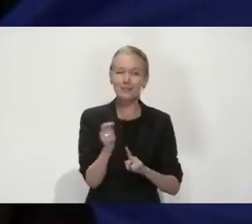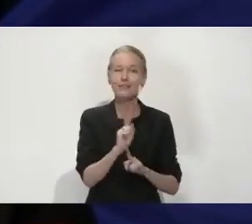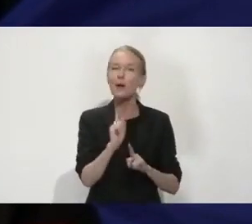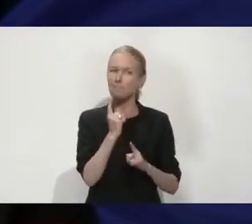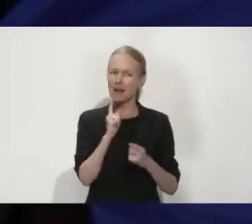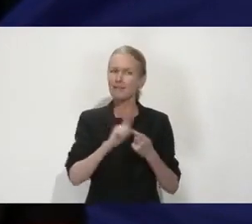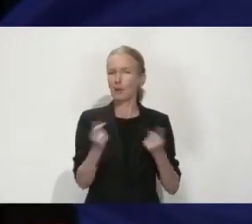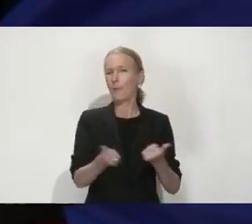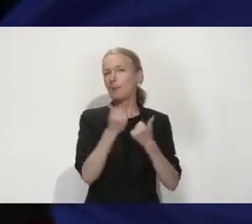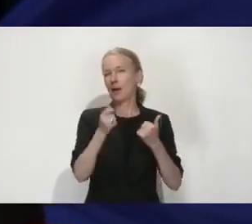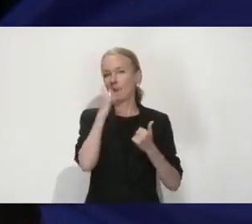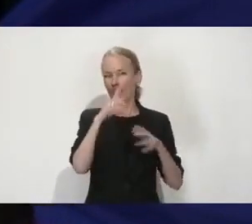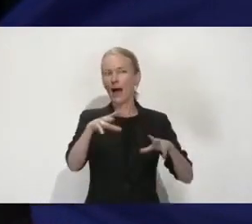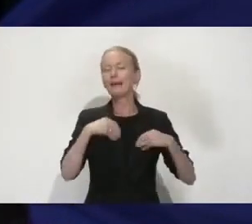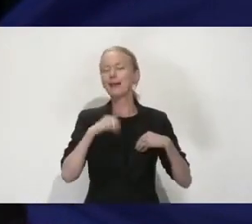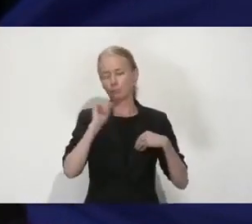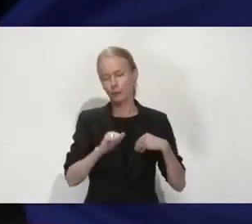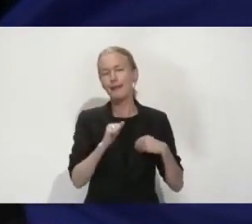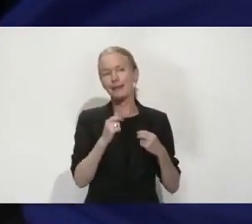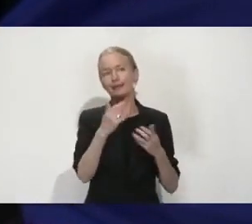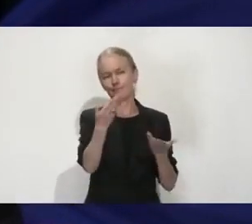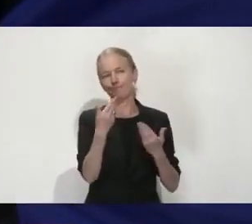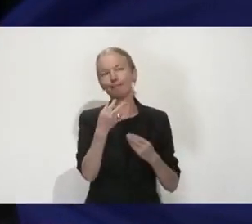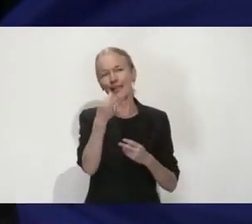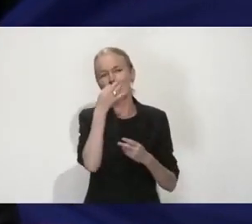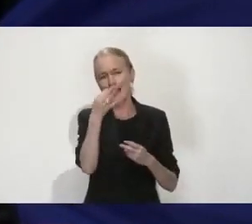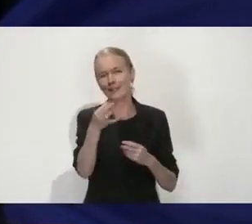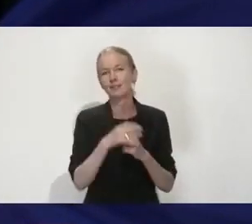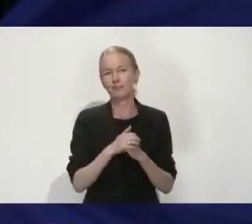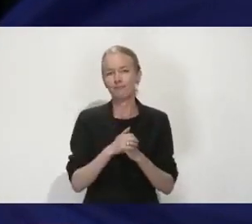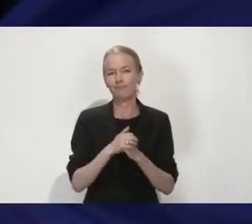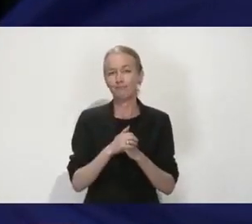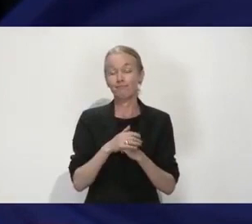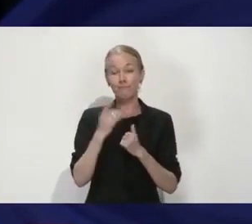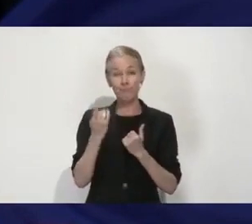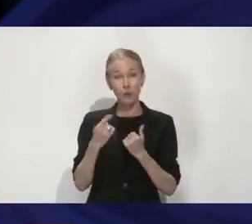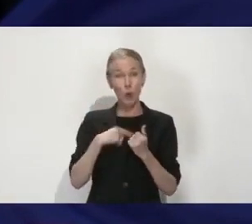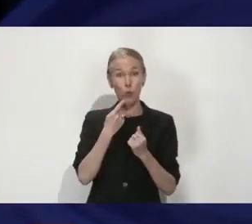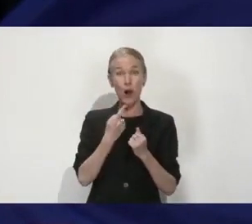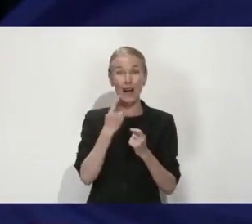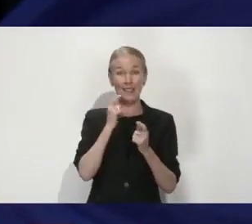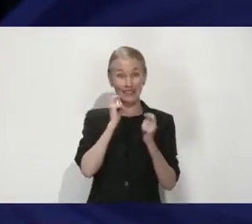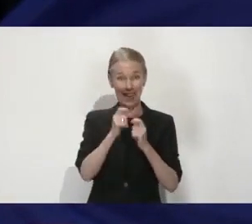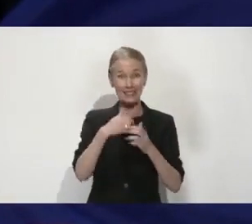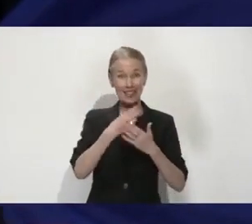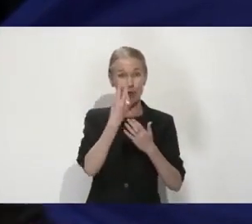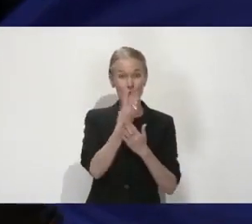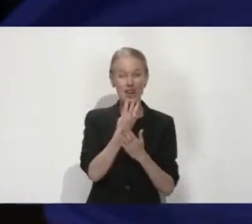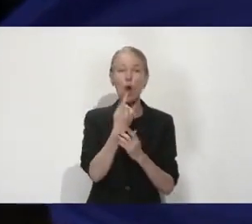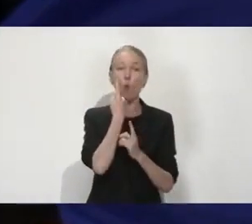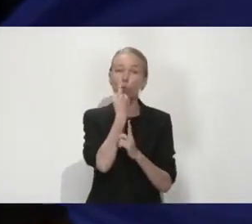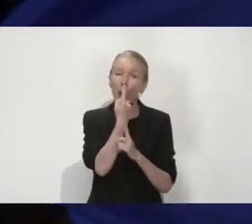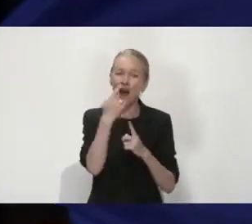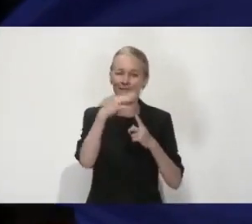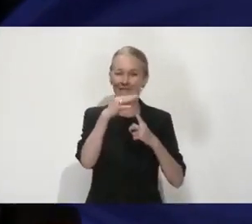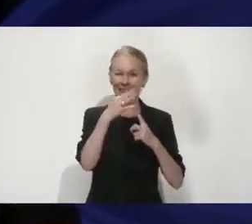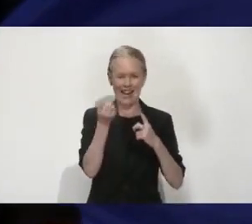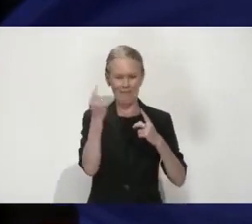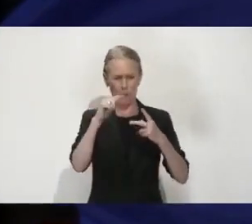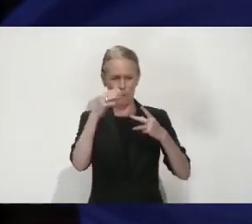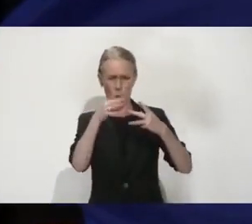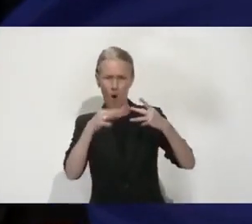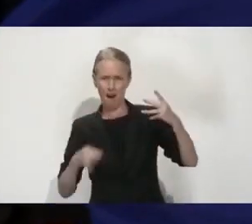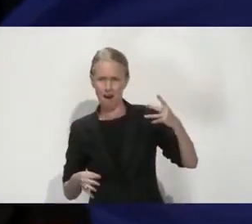nonetheless. We know day 3 tests are only part of the management of people in managed isolation facilities, and with or